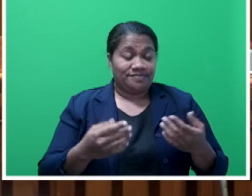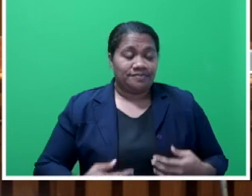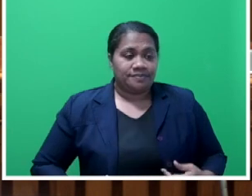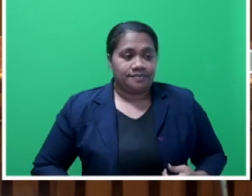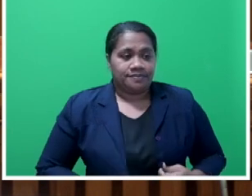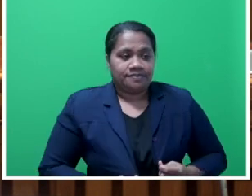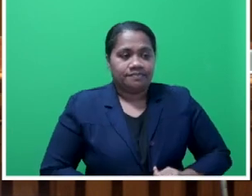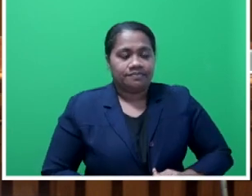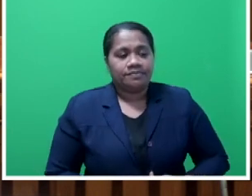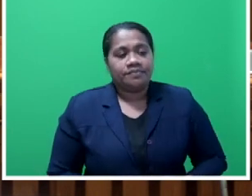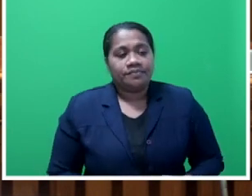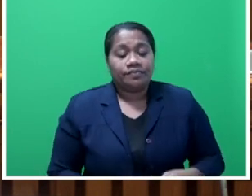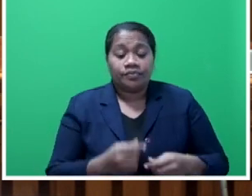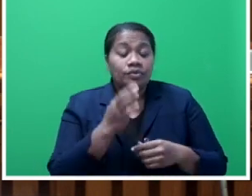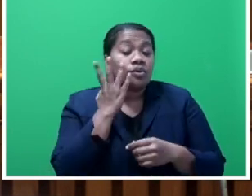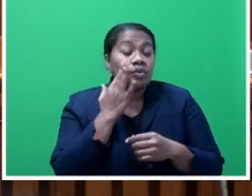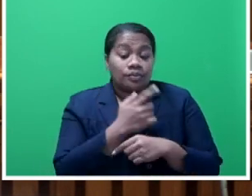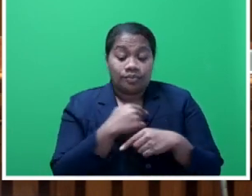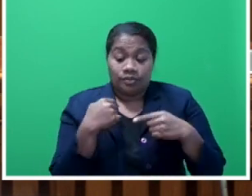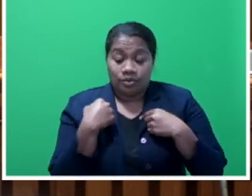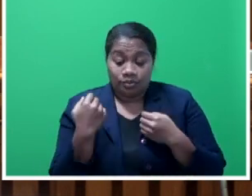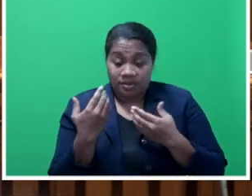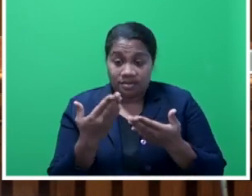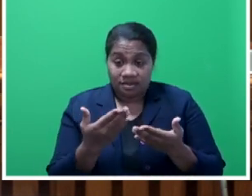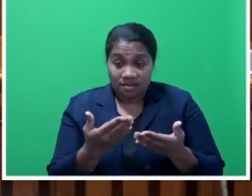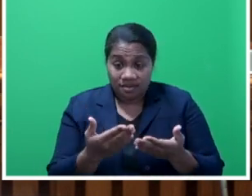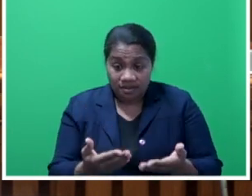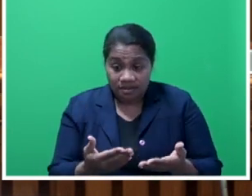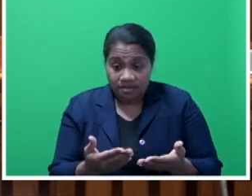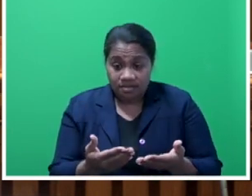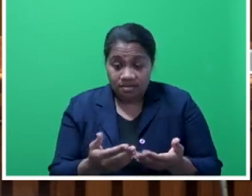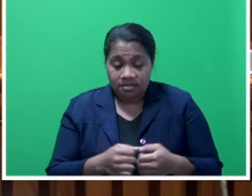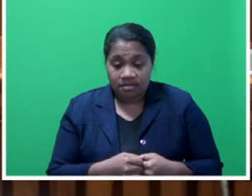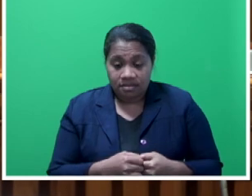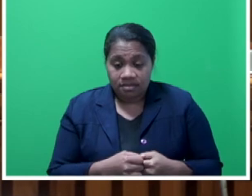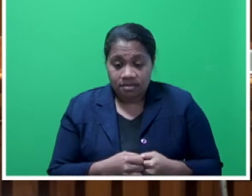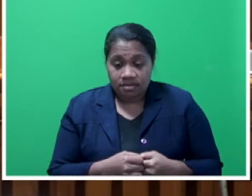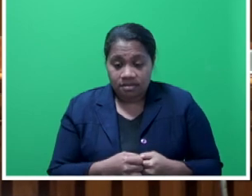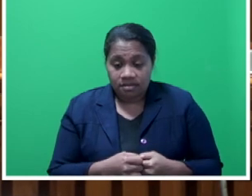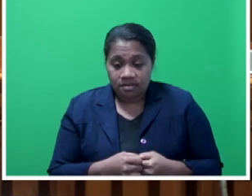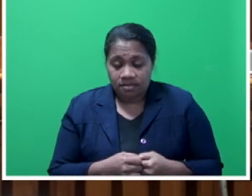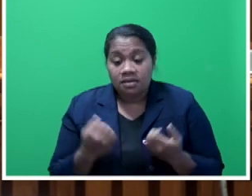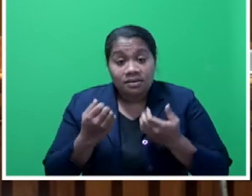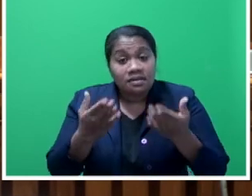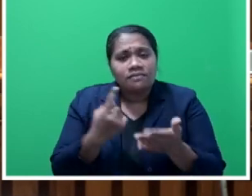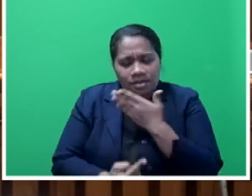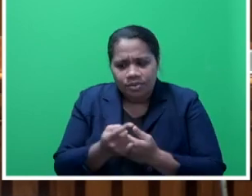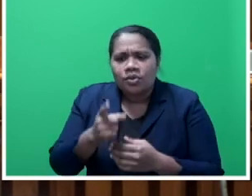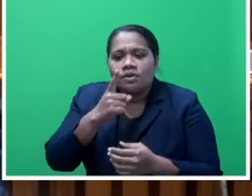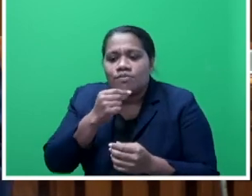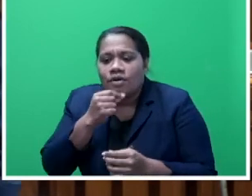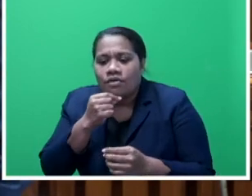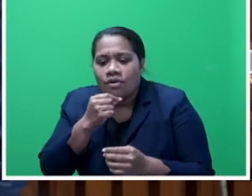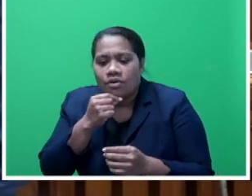then give the management of FDB the ability to go out and borrow into the market. They don't